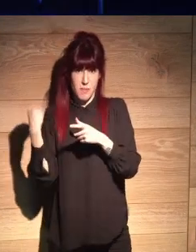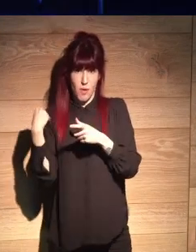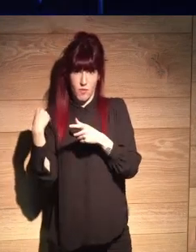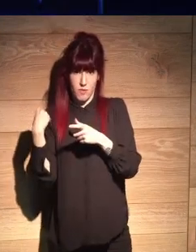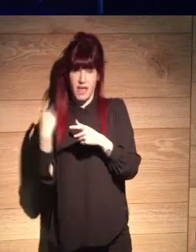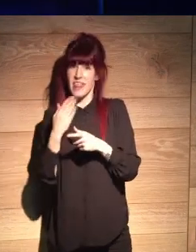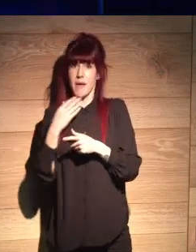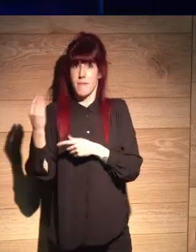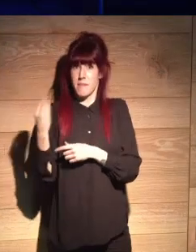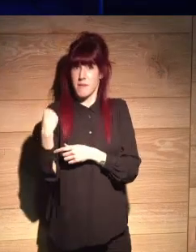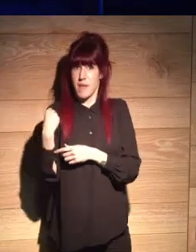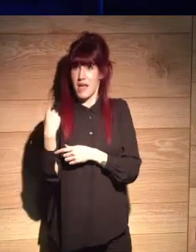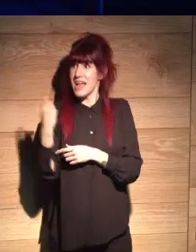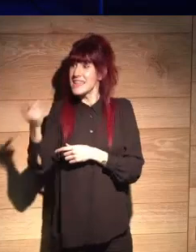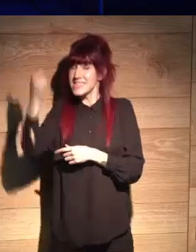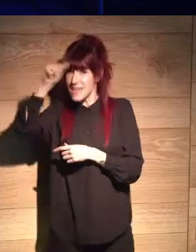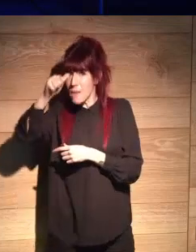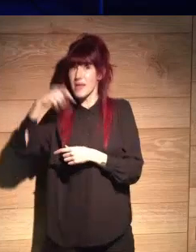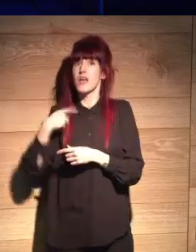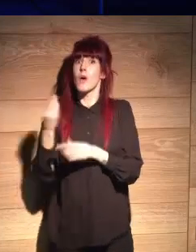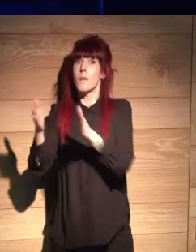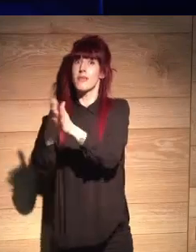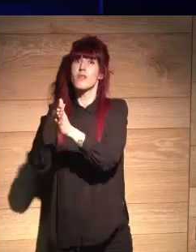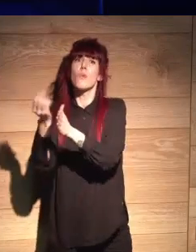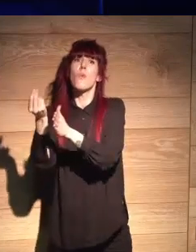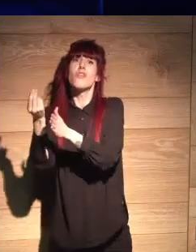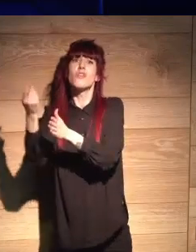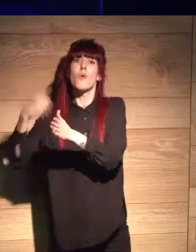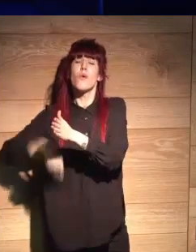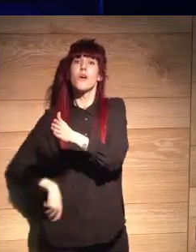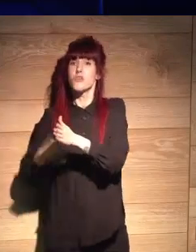sector, same age. He knows what his colleague, his friends